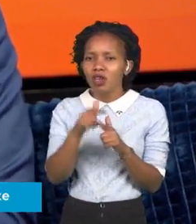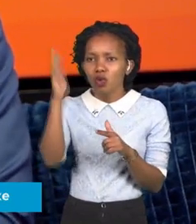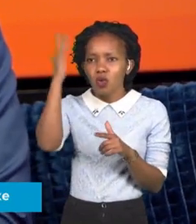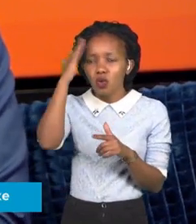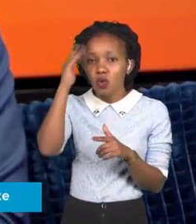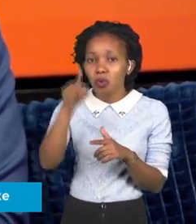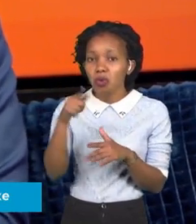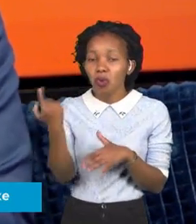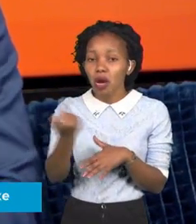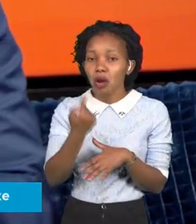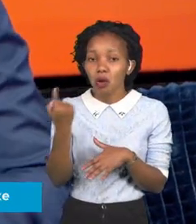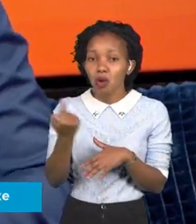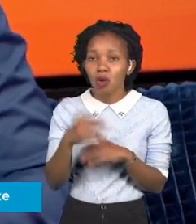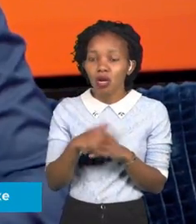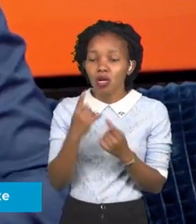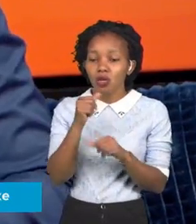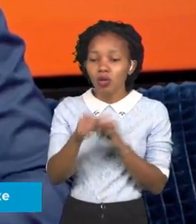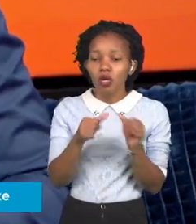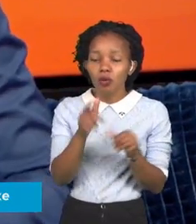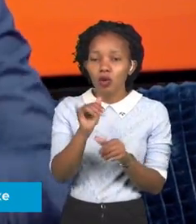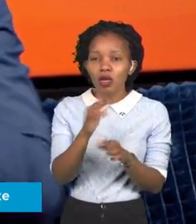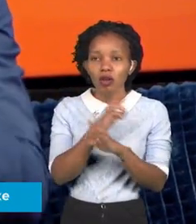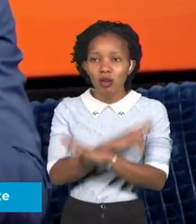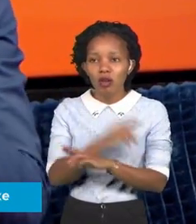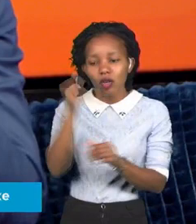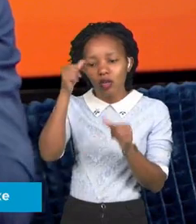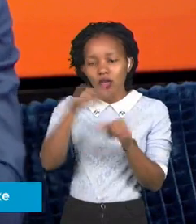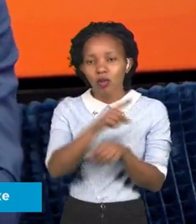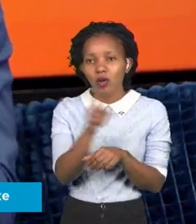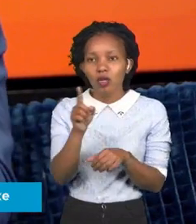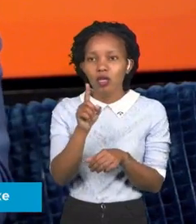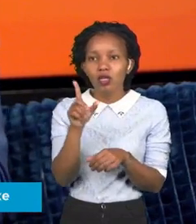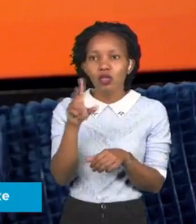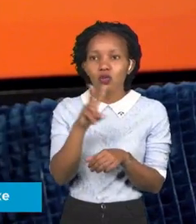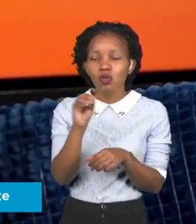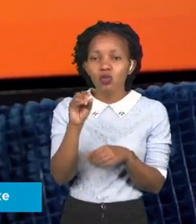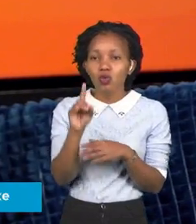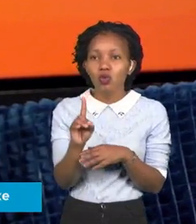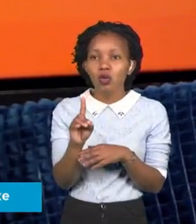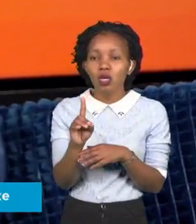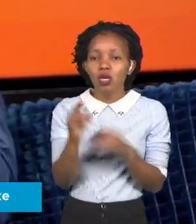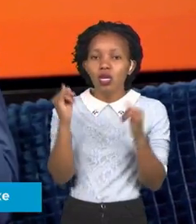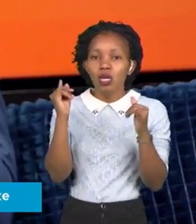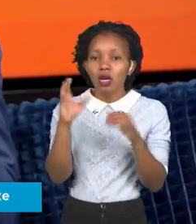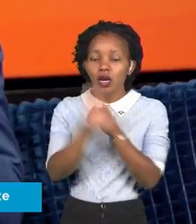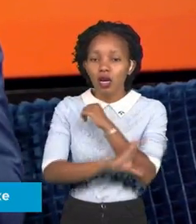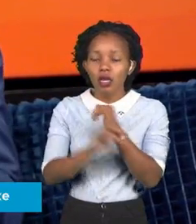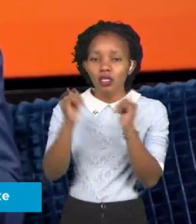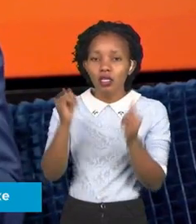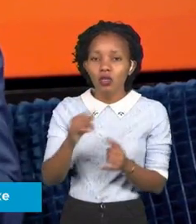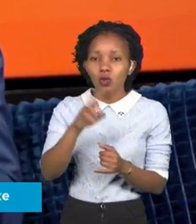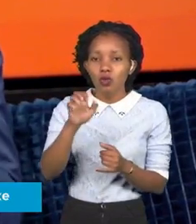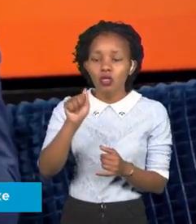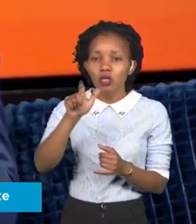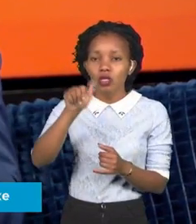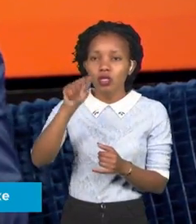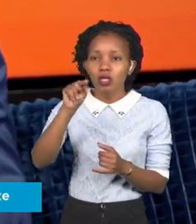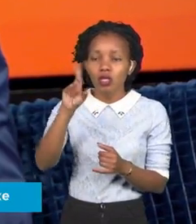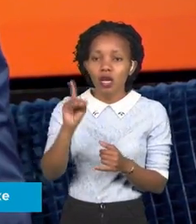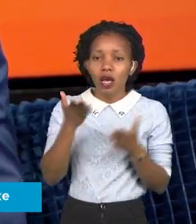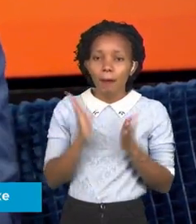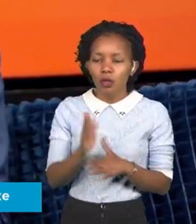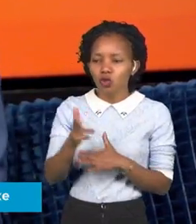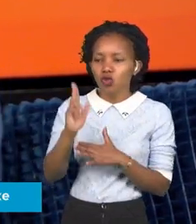all alone. So talking about that in a few, but also I'll remind you, in 2001, in New Zealand, someone shot his